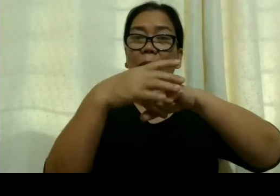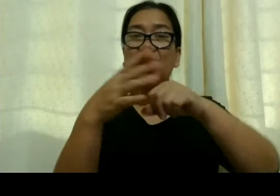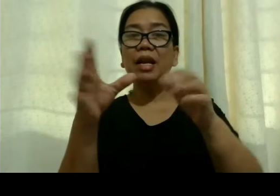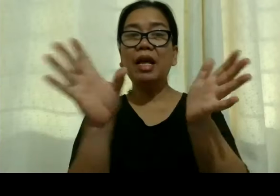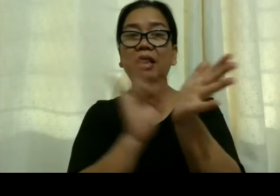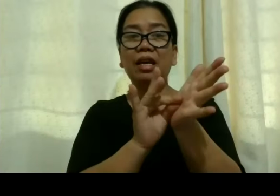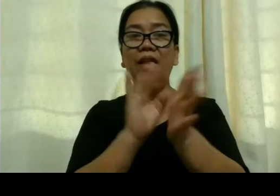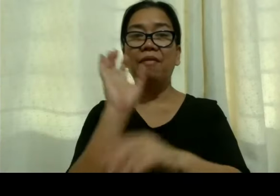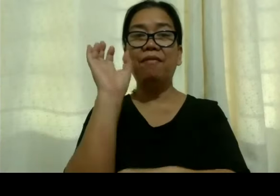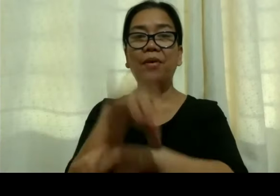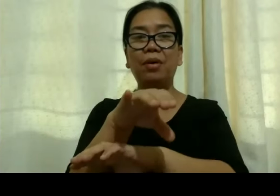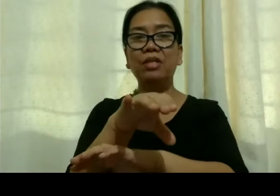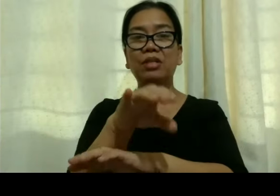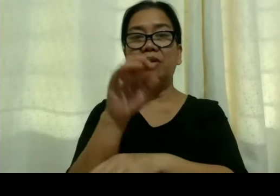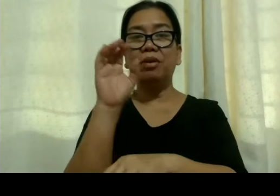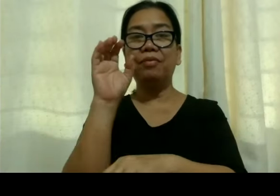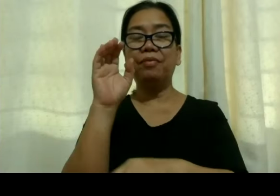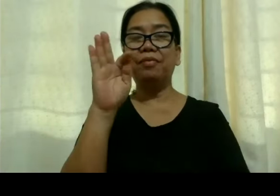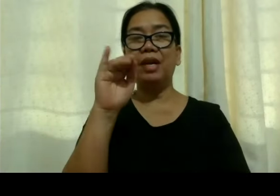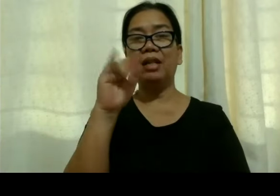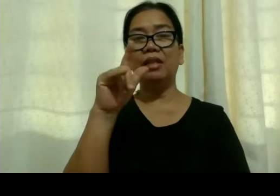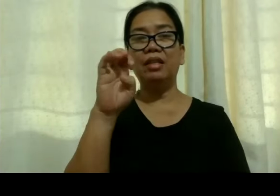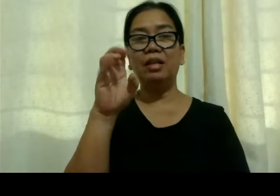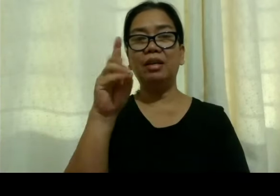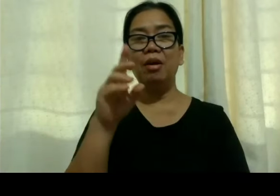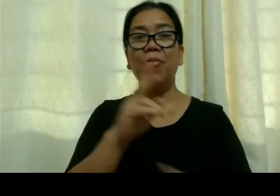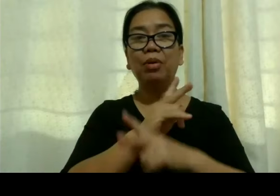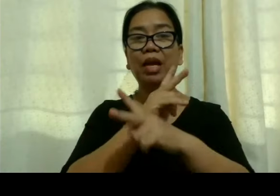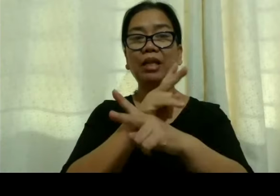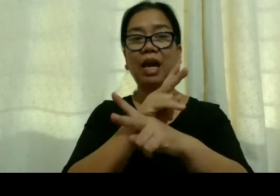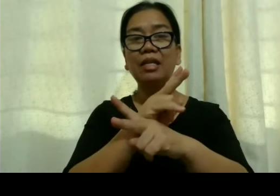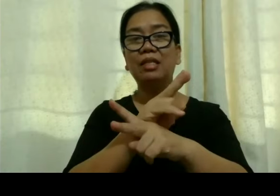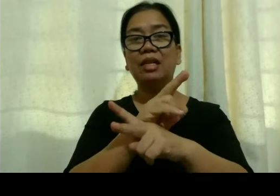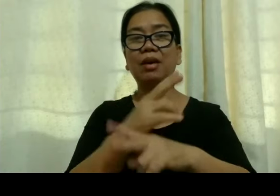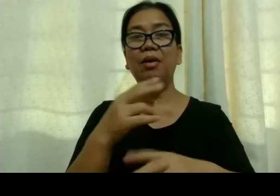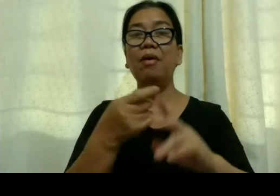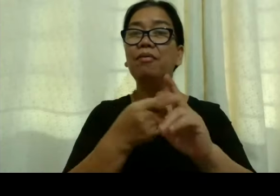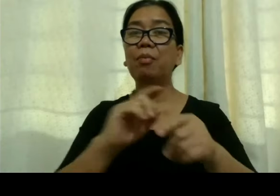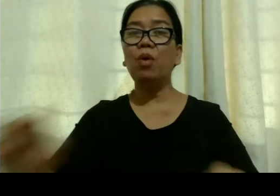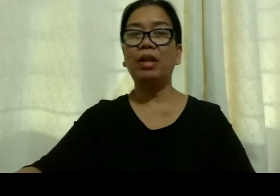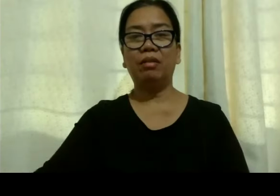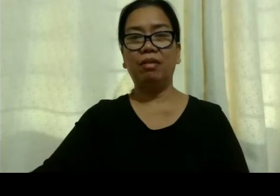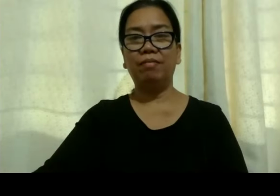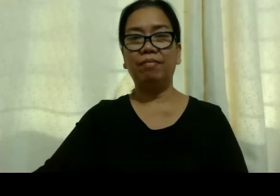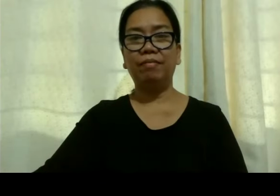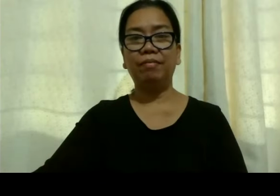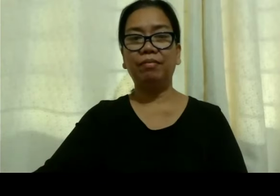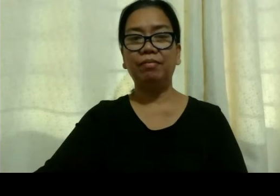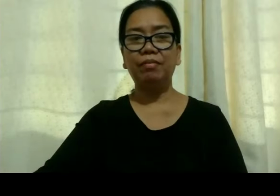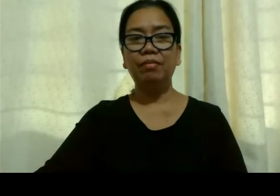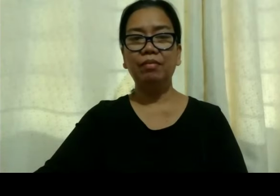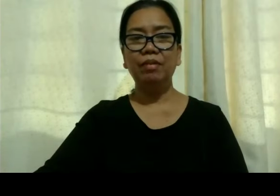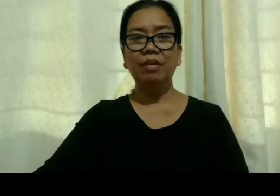Earth's magnetic force or field protect us from what?